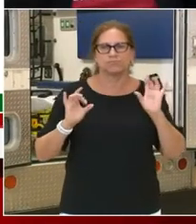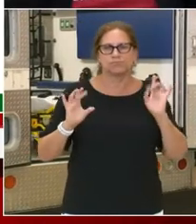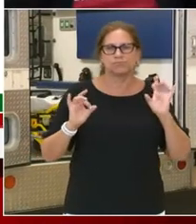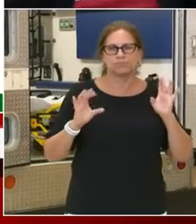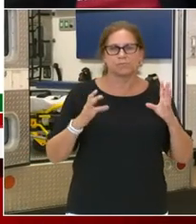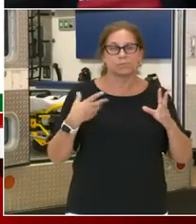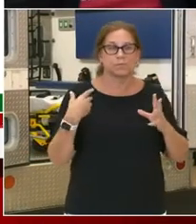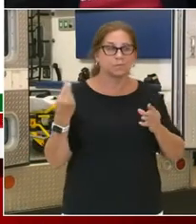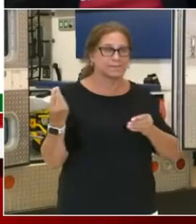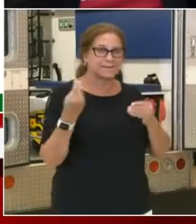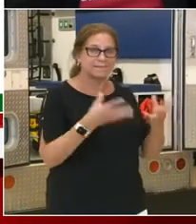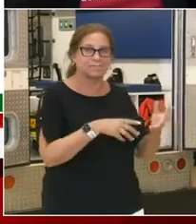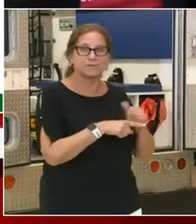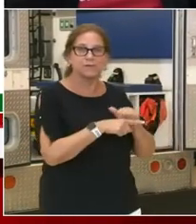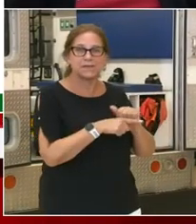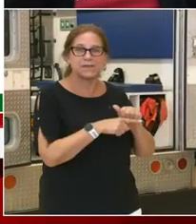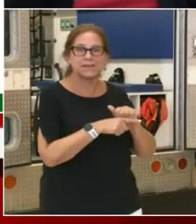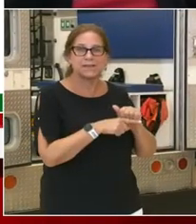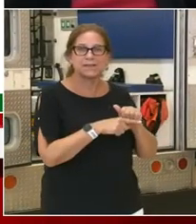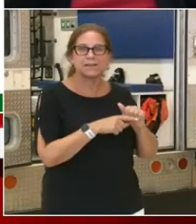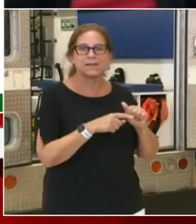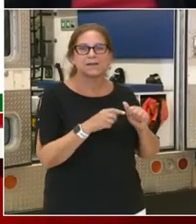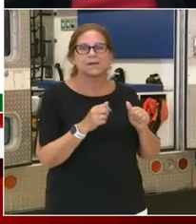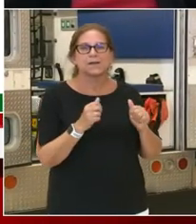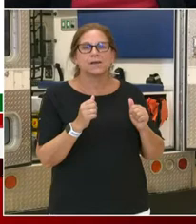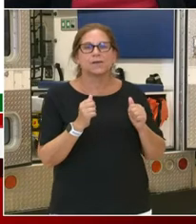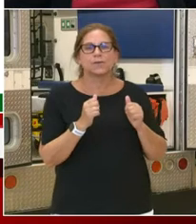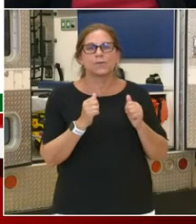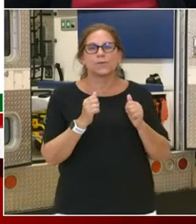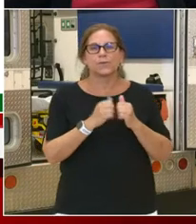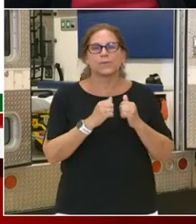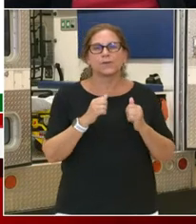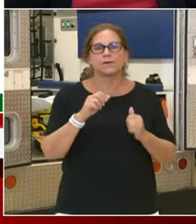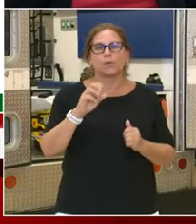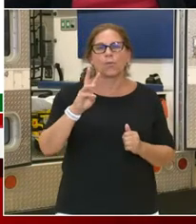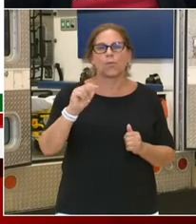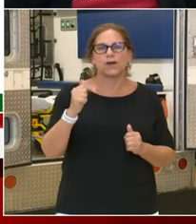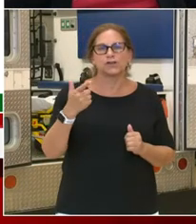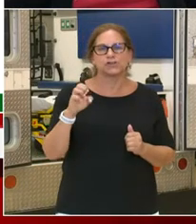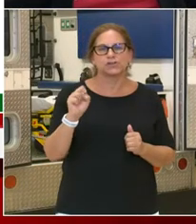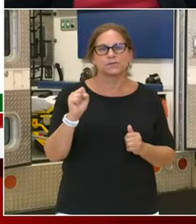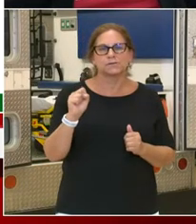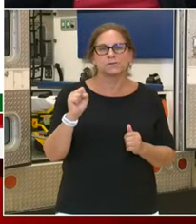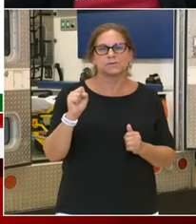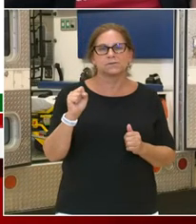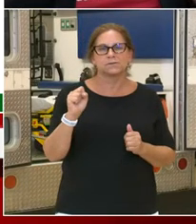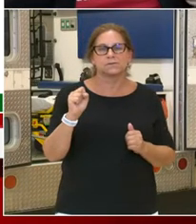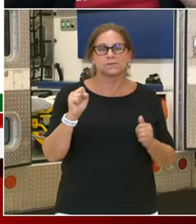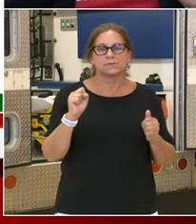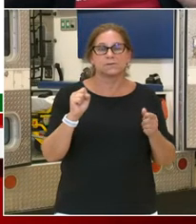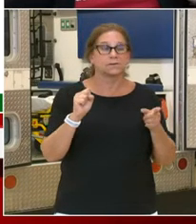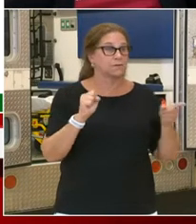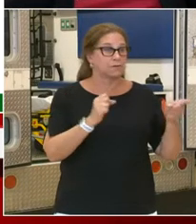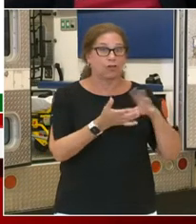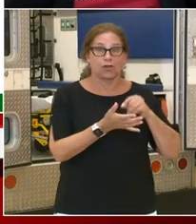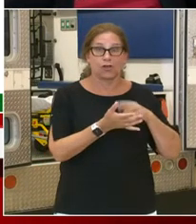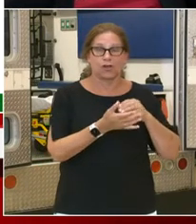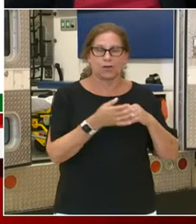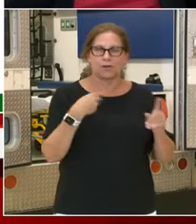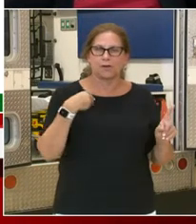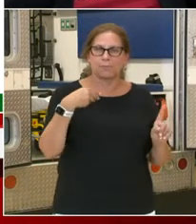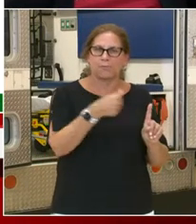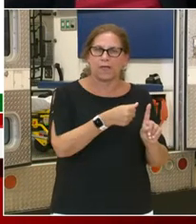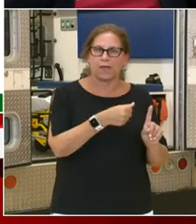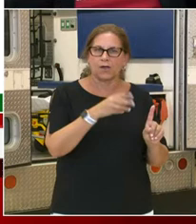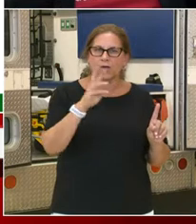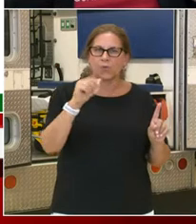training with a subsidized wage. And so this investment allows district residents to not have to choose